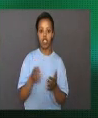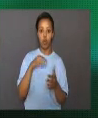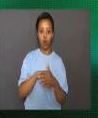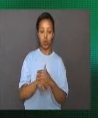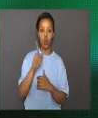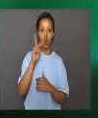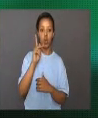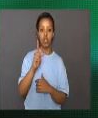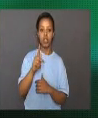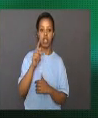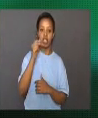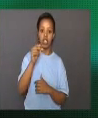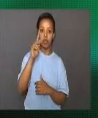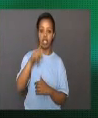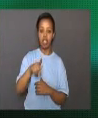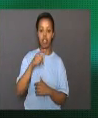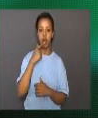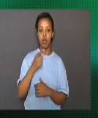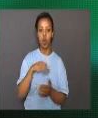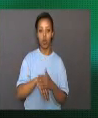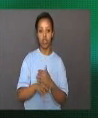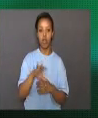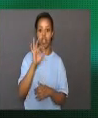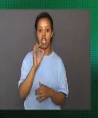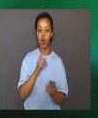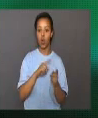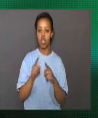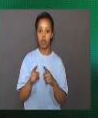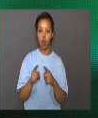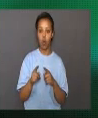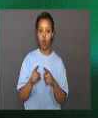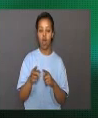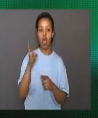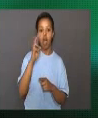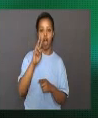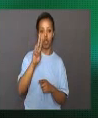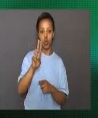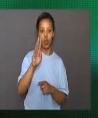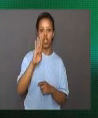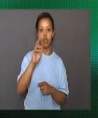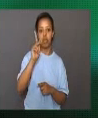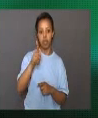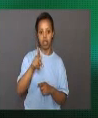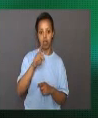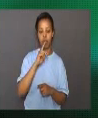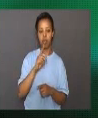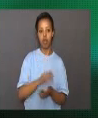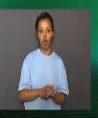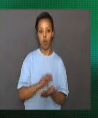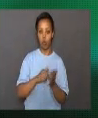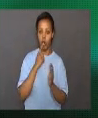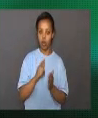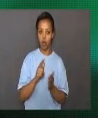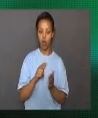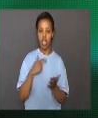TP formed regenerates RUBP, while some is used